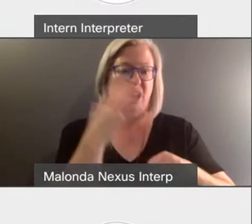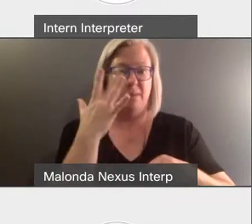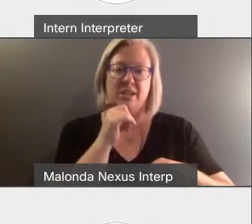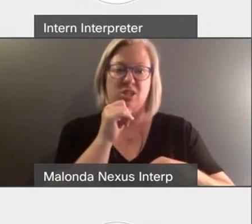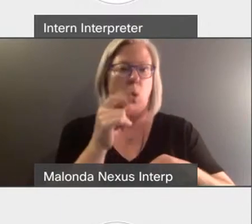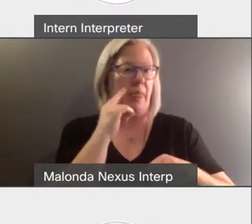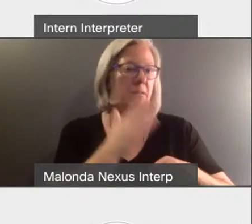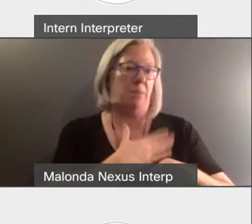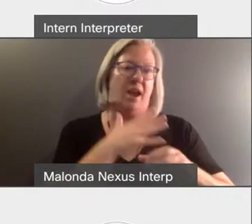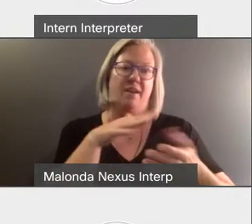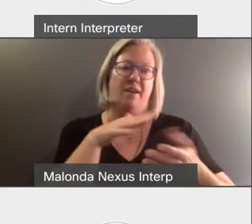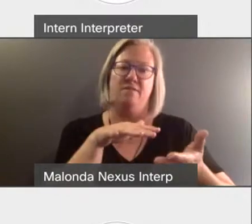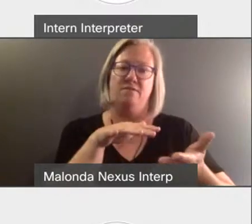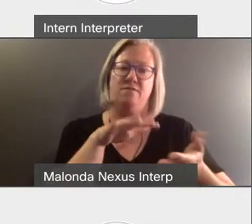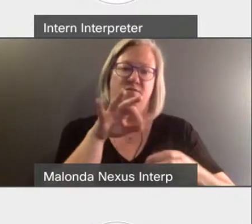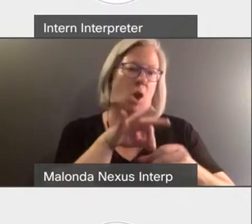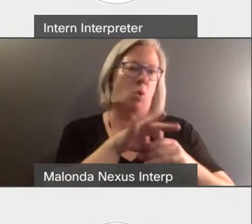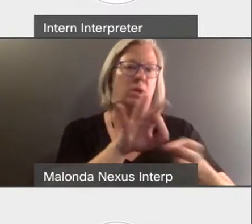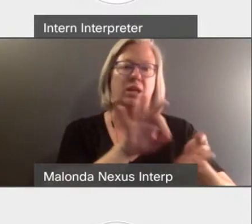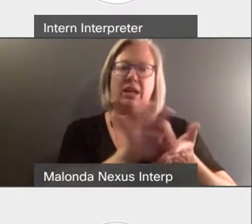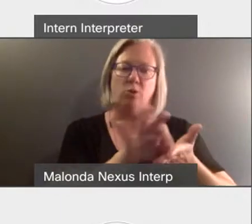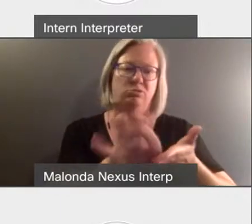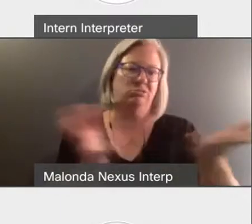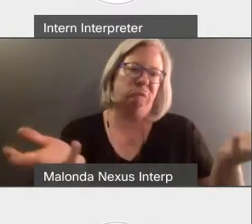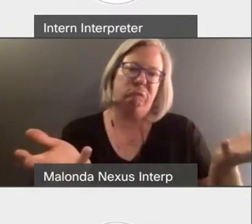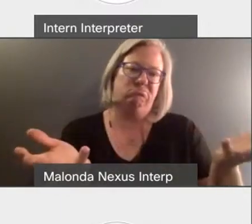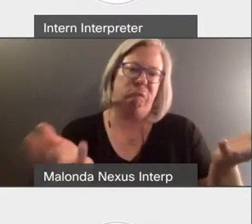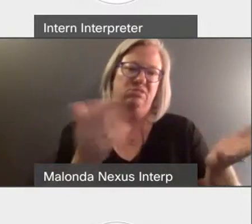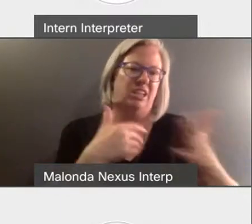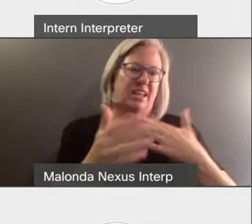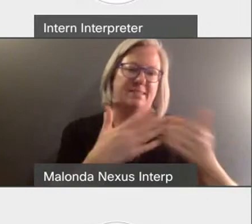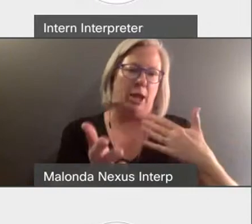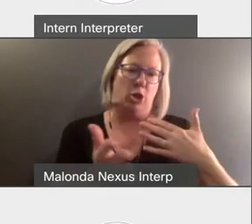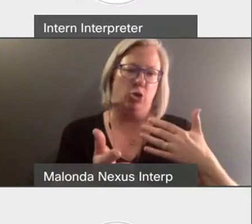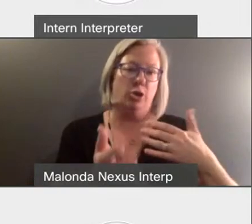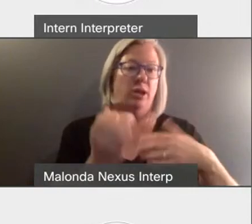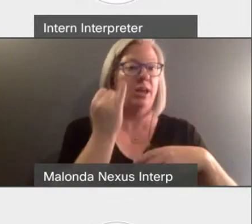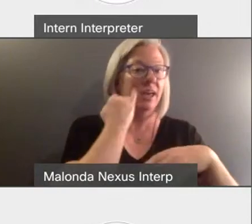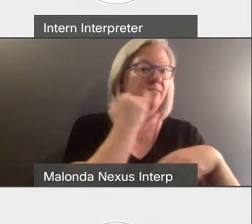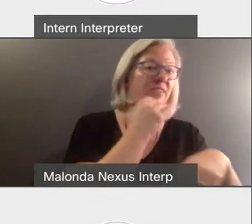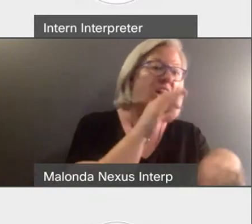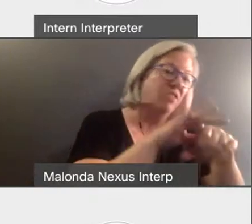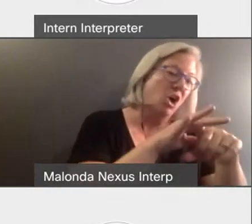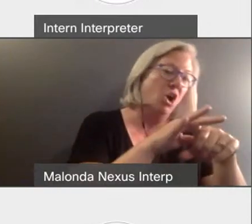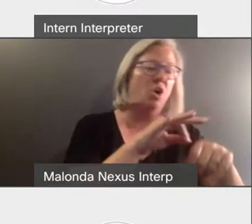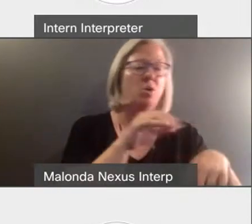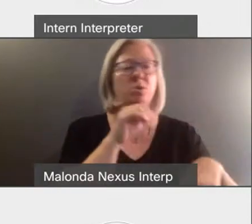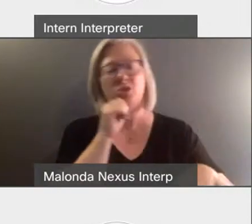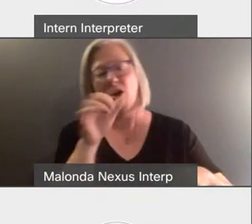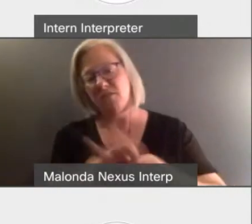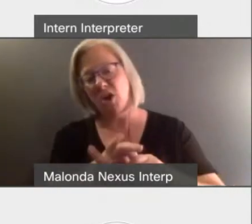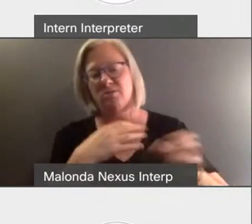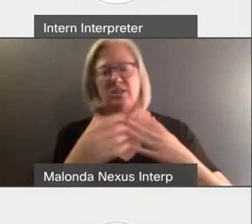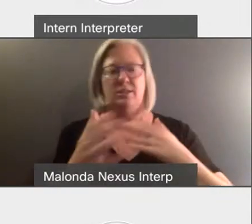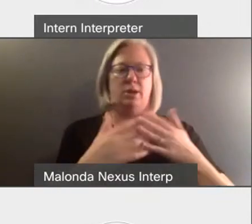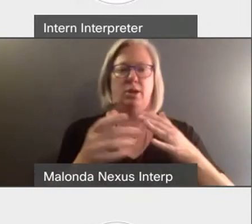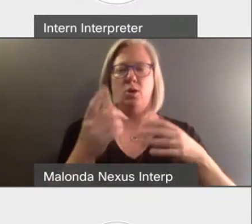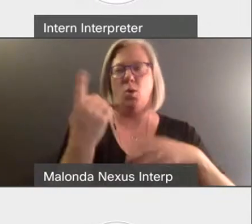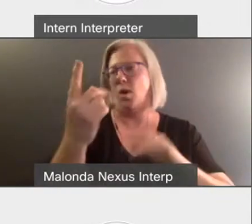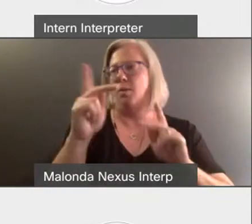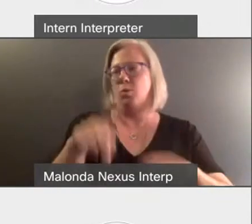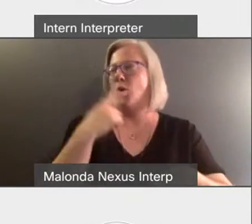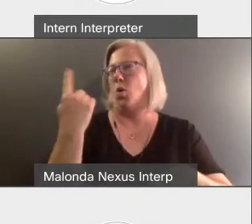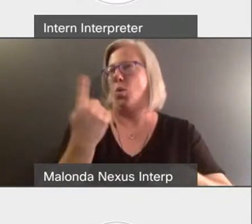vote counted. It didn't matter. Regardless of if they voted or whether they didn't vote, the same person was going to win